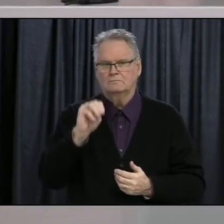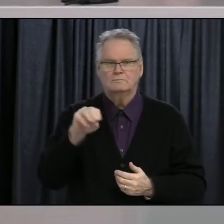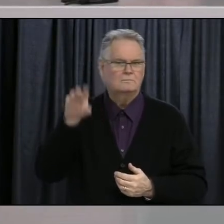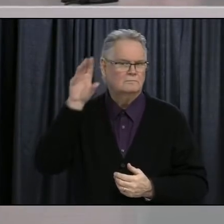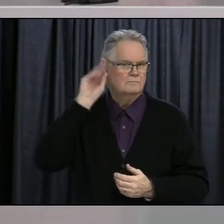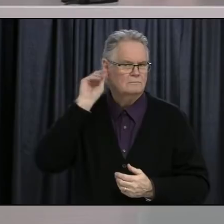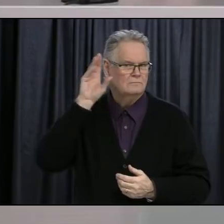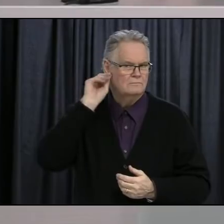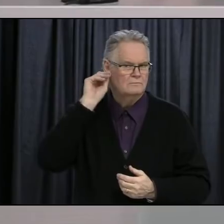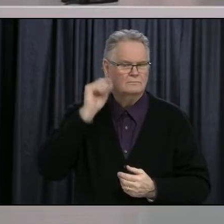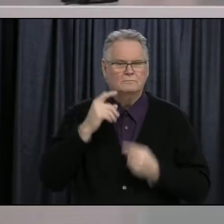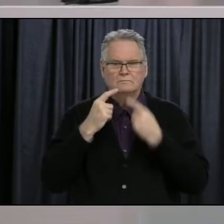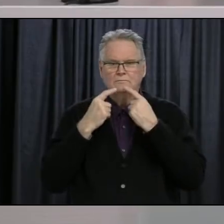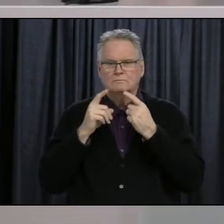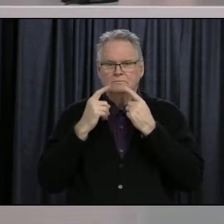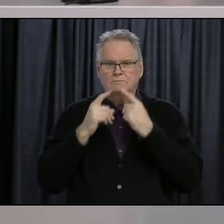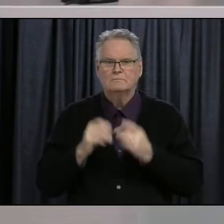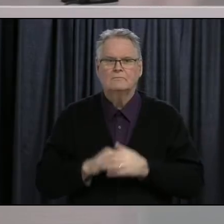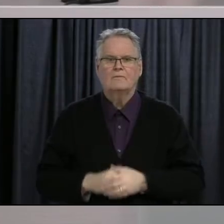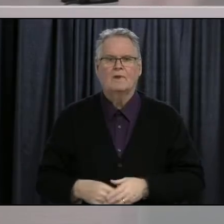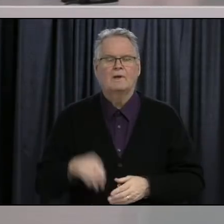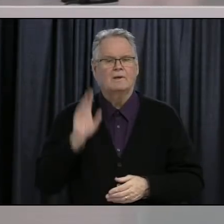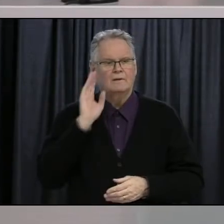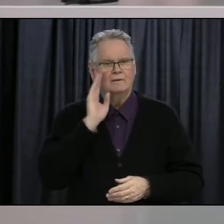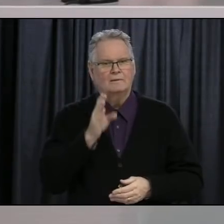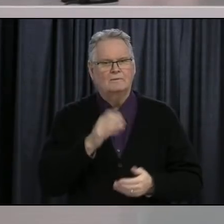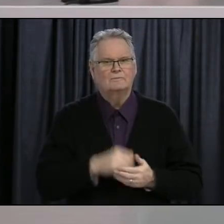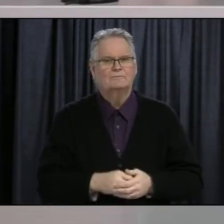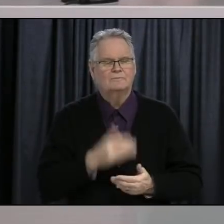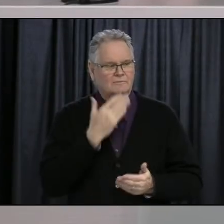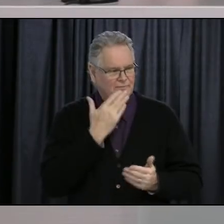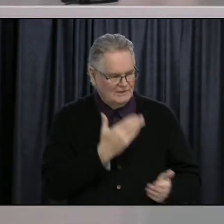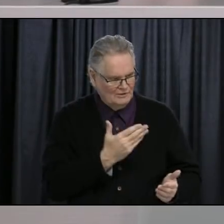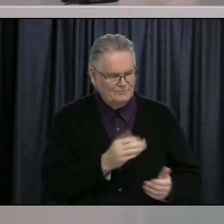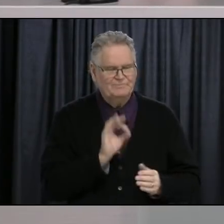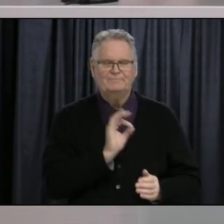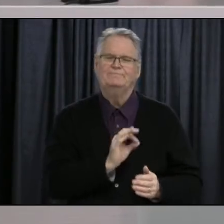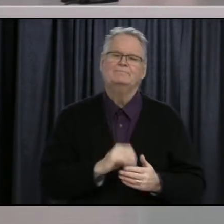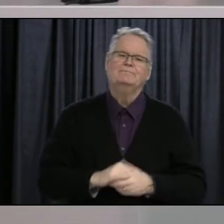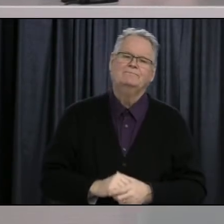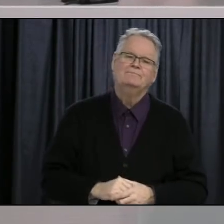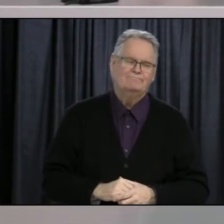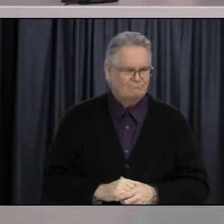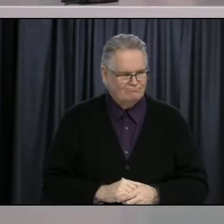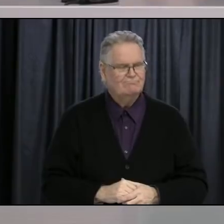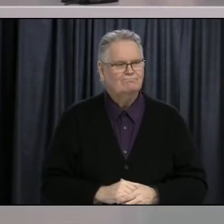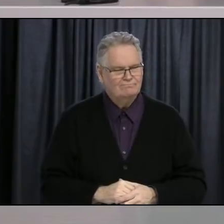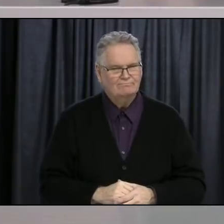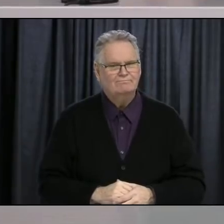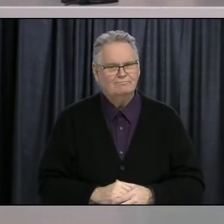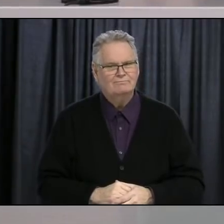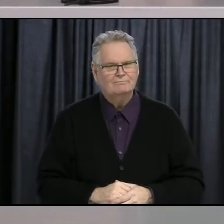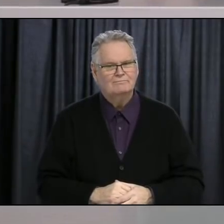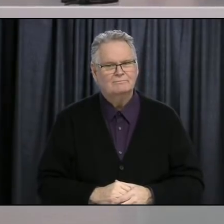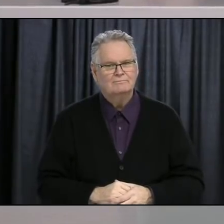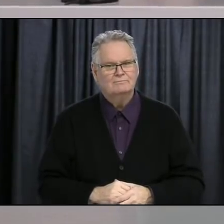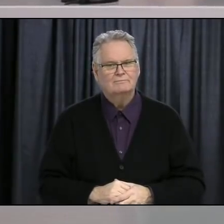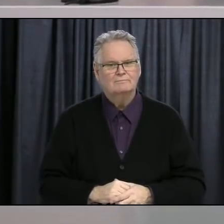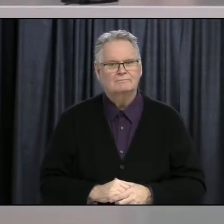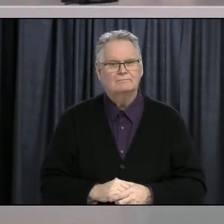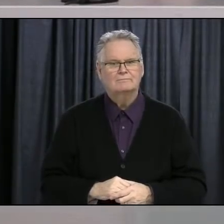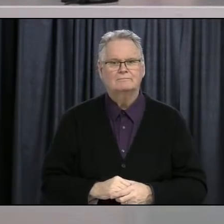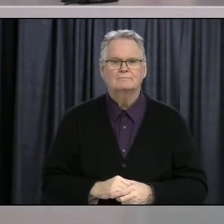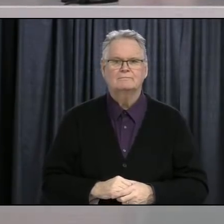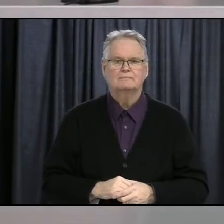Hi, thank you. How many of the cases we're seeing recently are the new variant, or are we assuming that they're all the